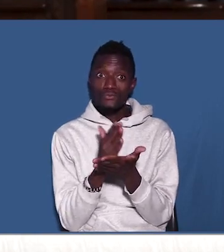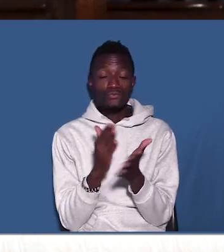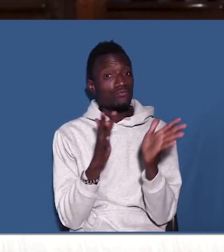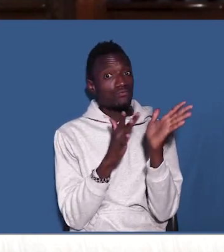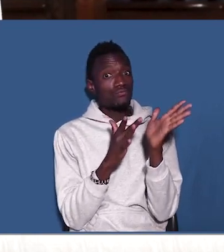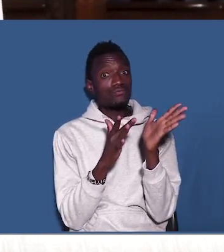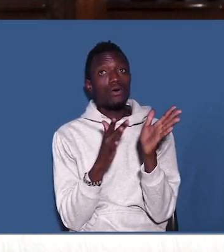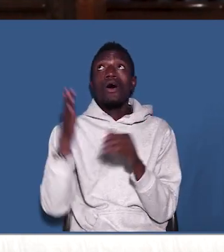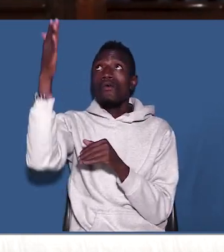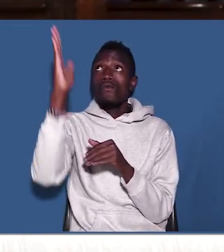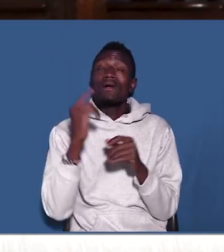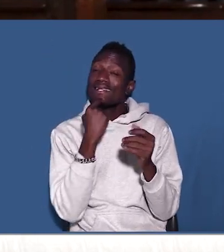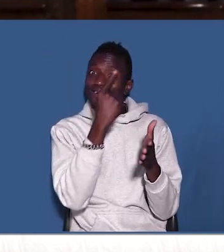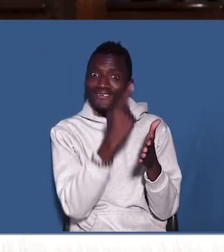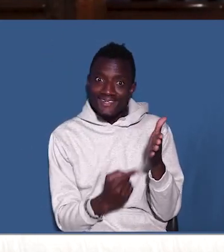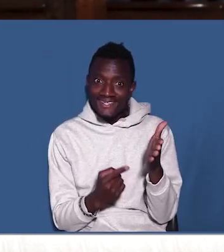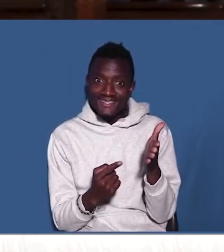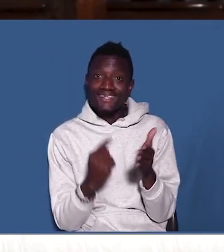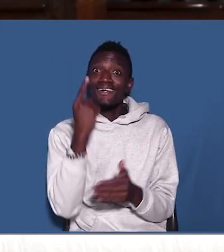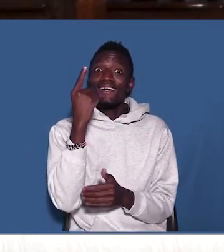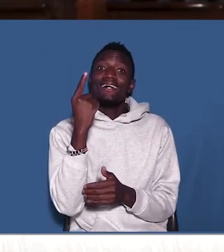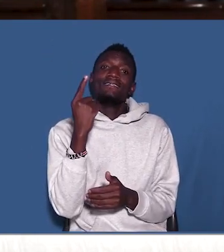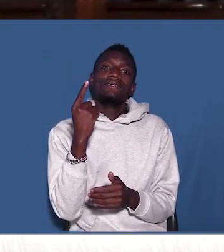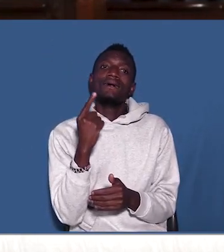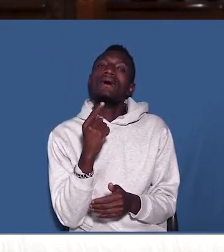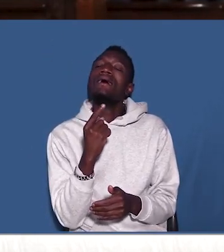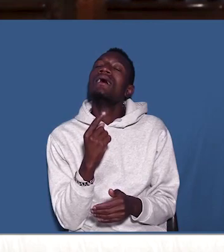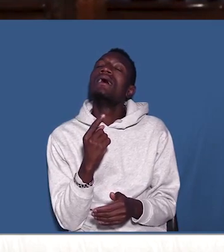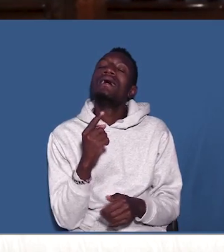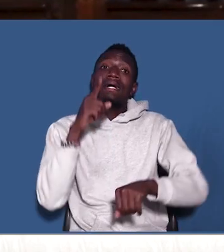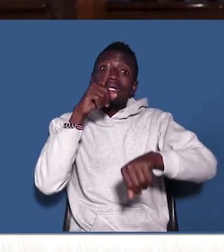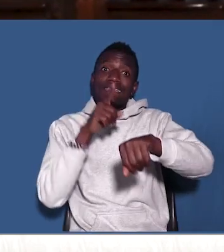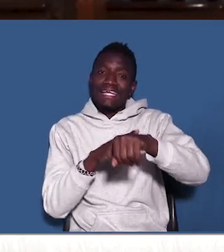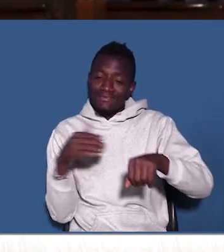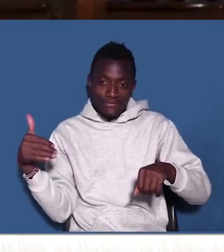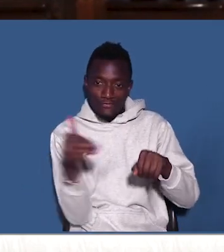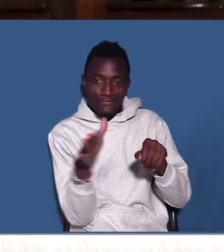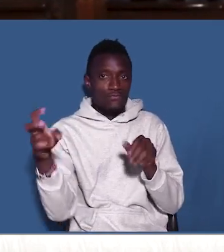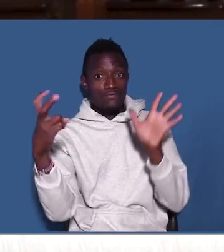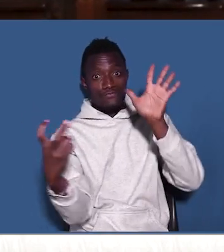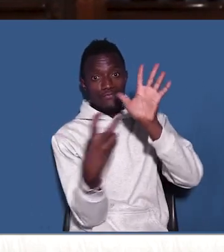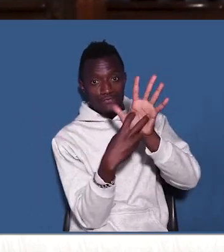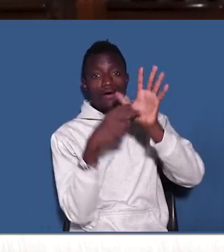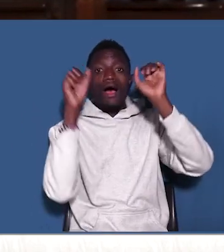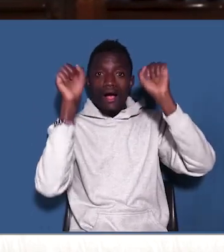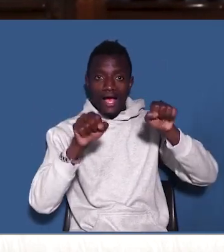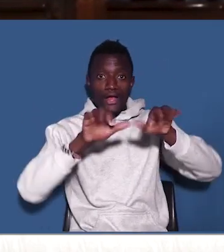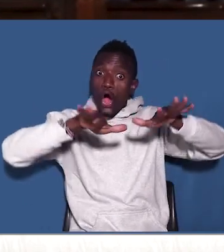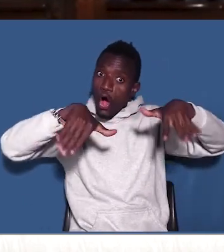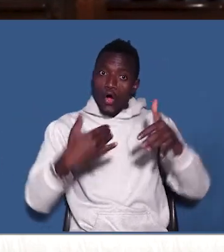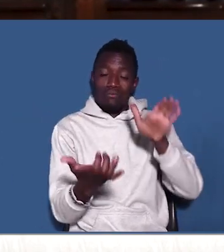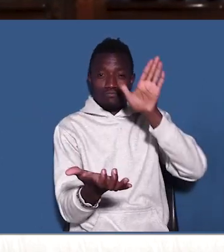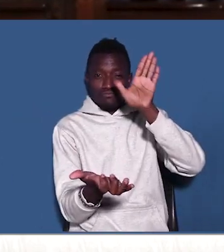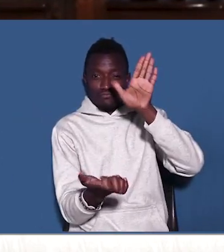with Genesis chapter 3, verse 15. What a picture.